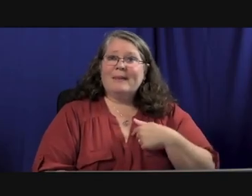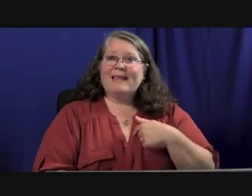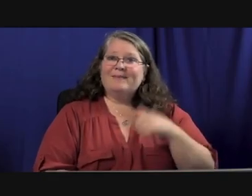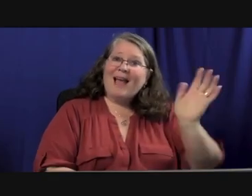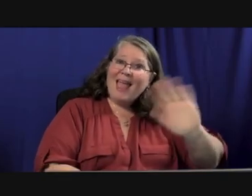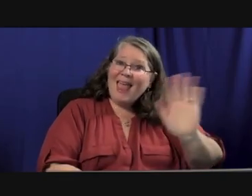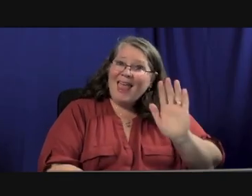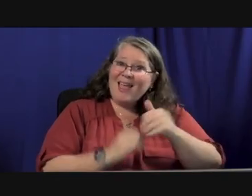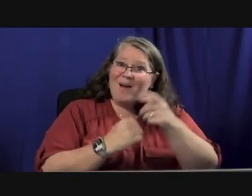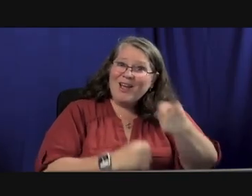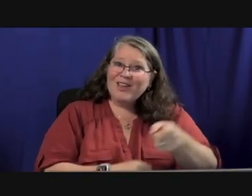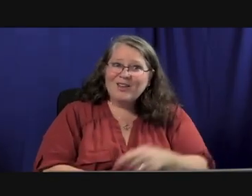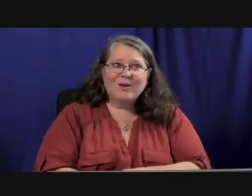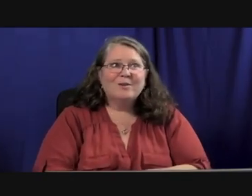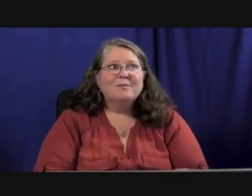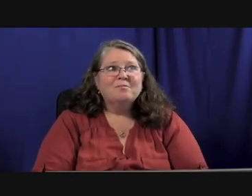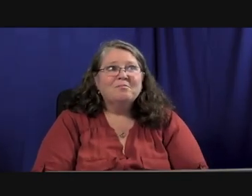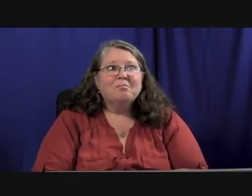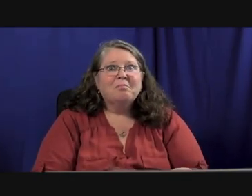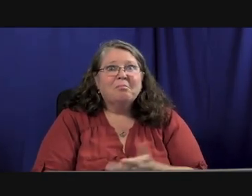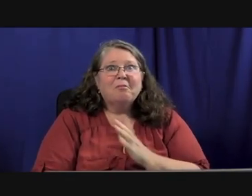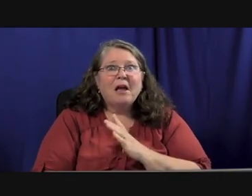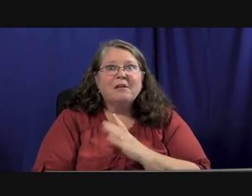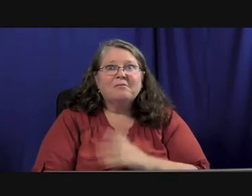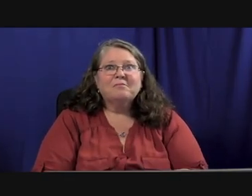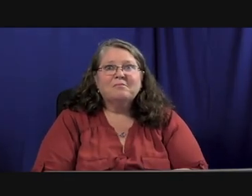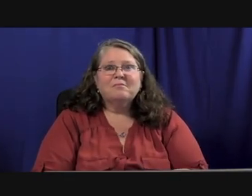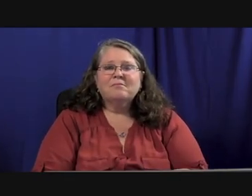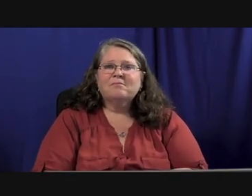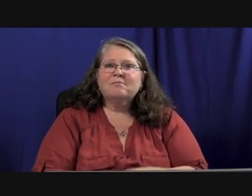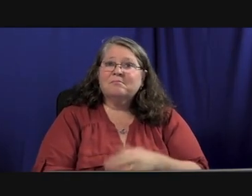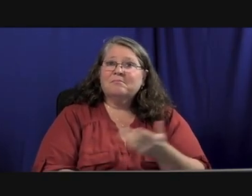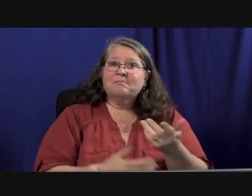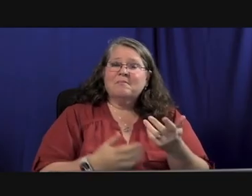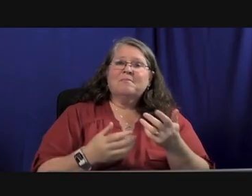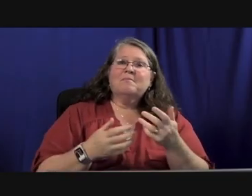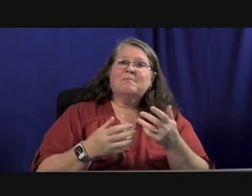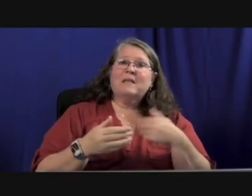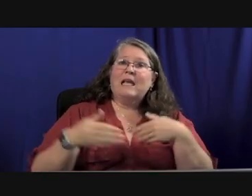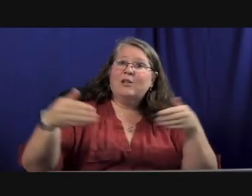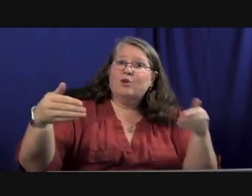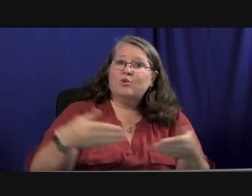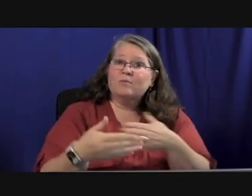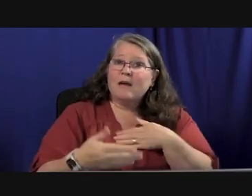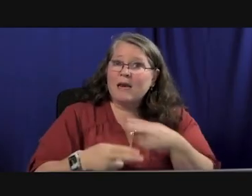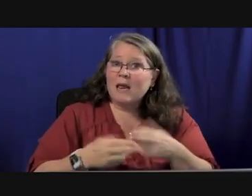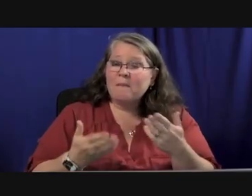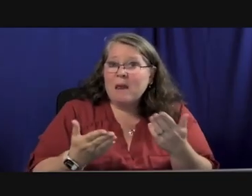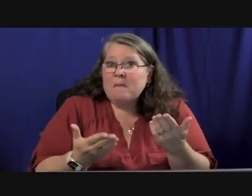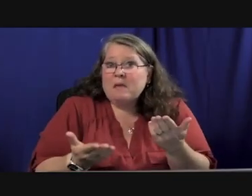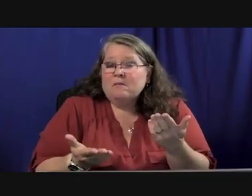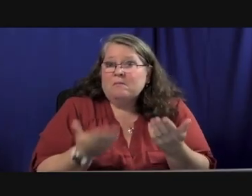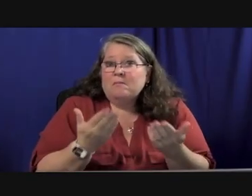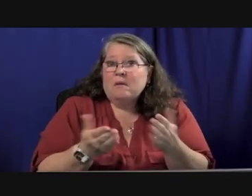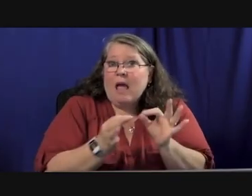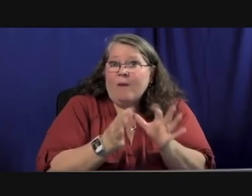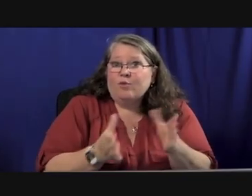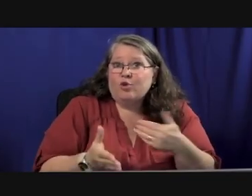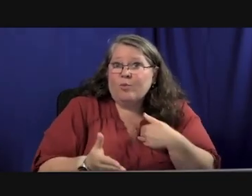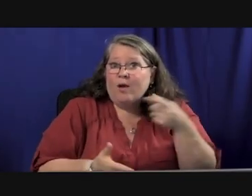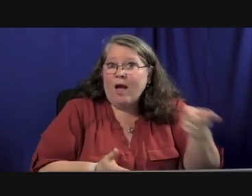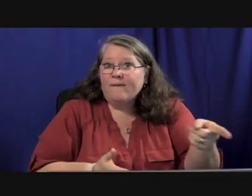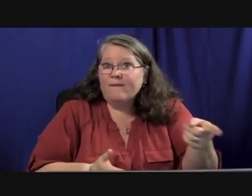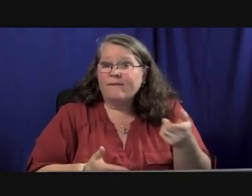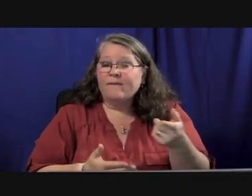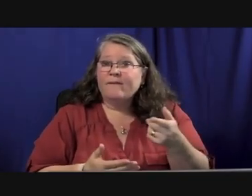person is still sitting there, like, what's going on? And then someone comes in the room and says, hi, how are you? And the other individual's like, I'm